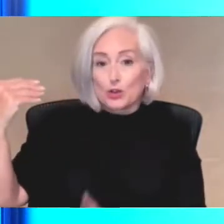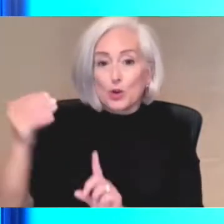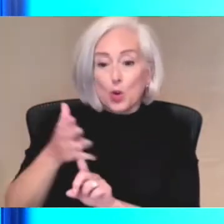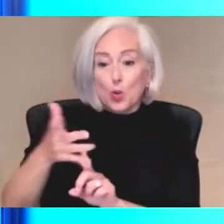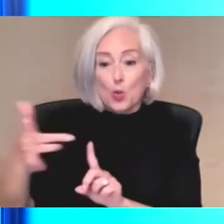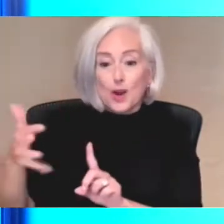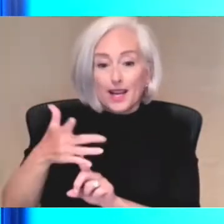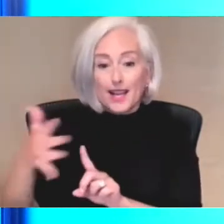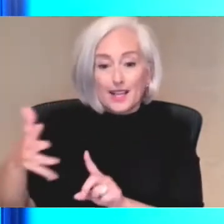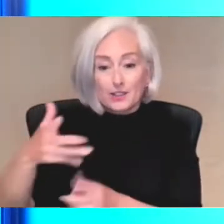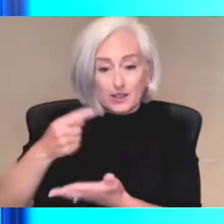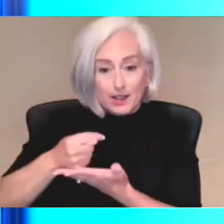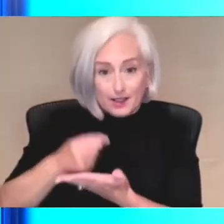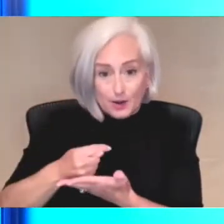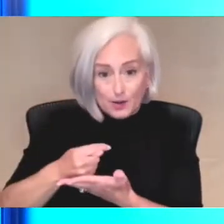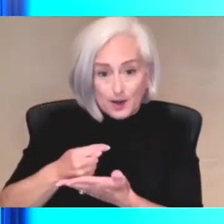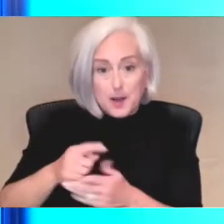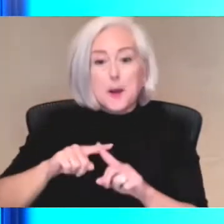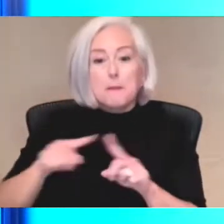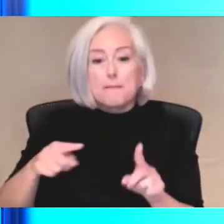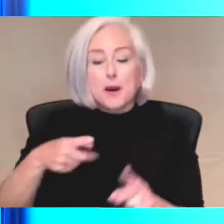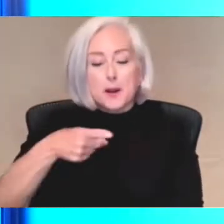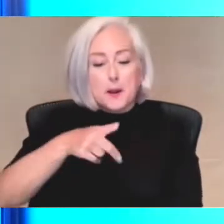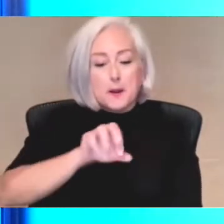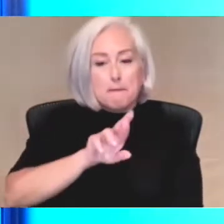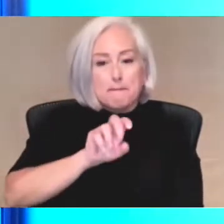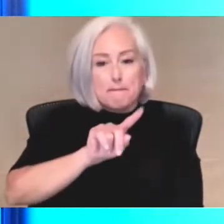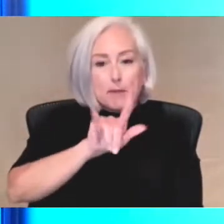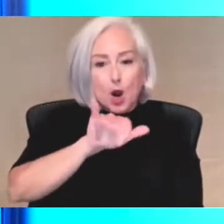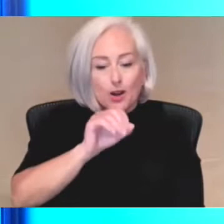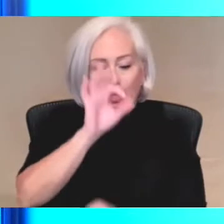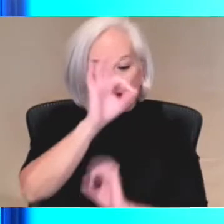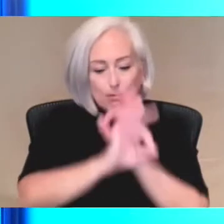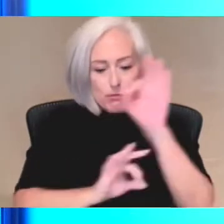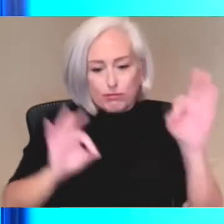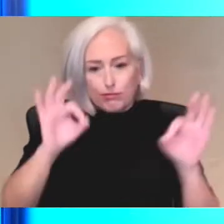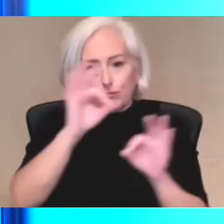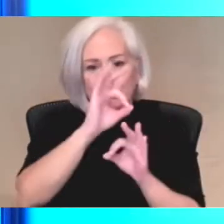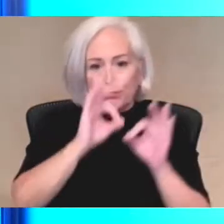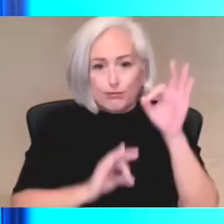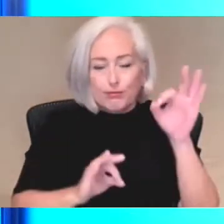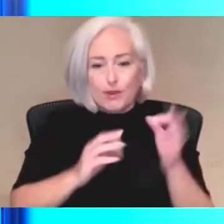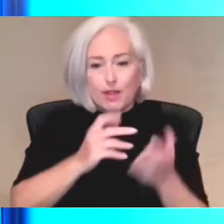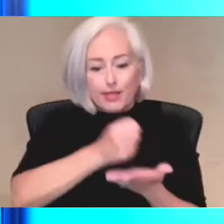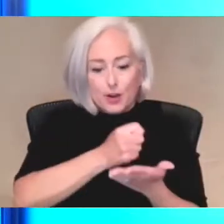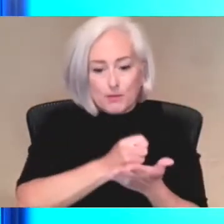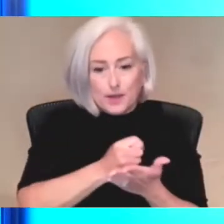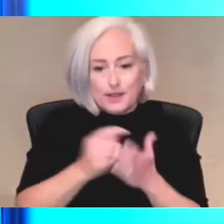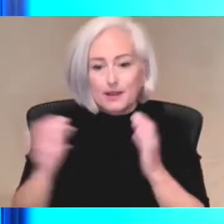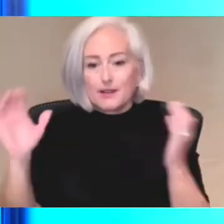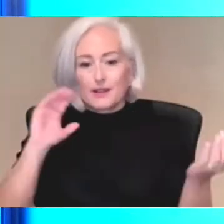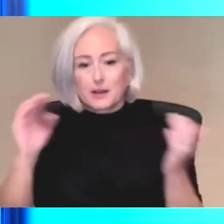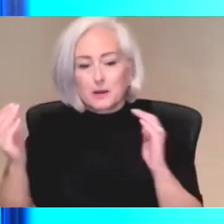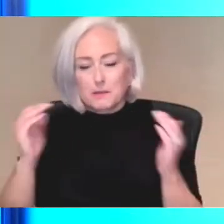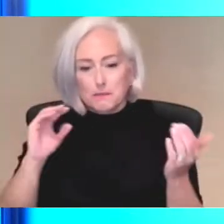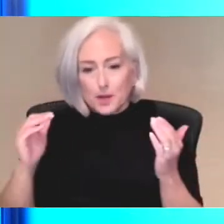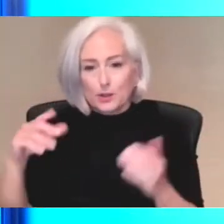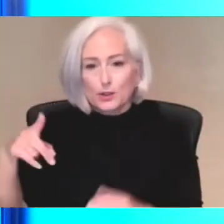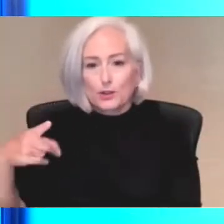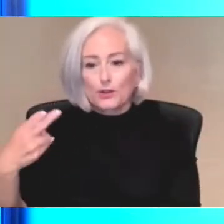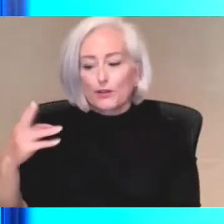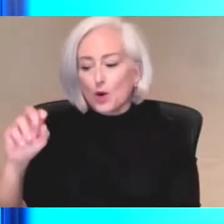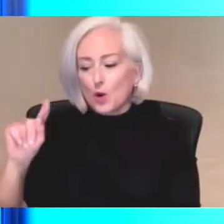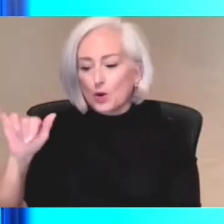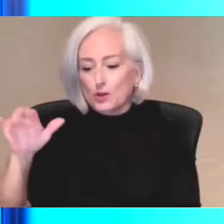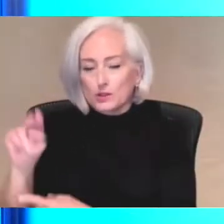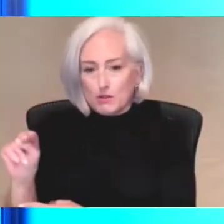particle therapy as opposed to X-rays or photons. And so because of the unique characteristics in